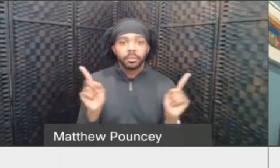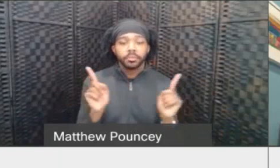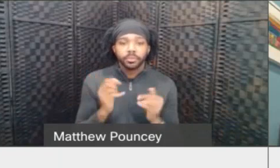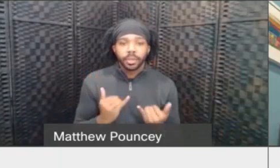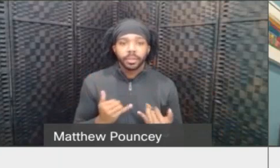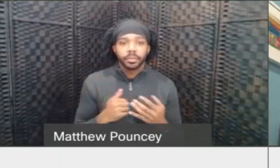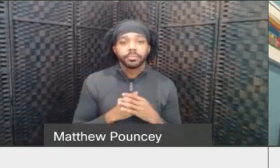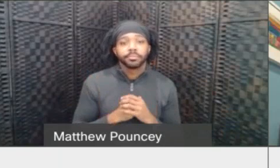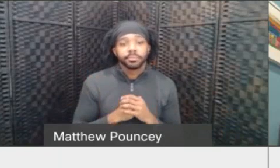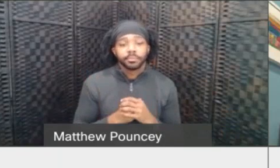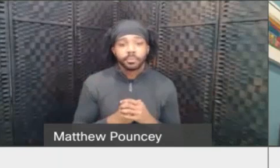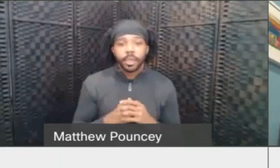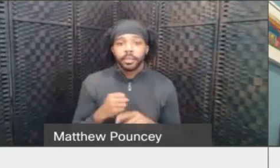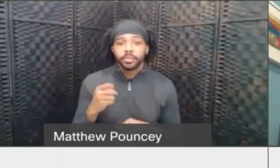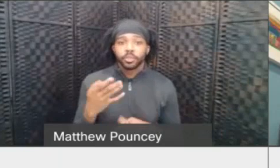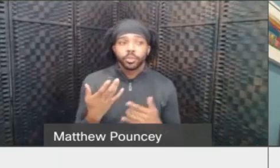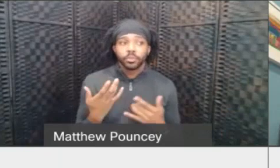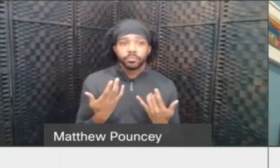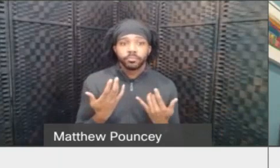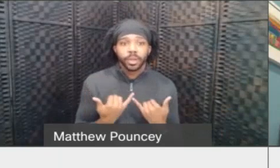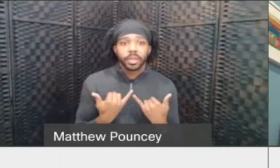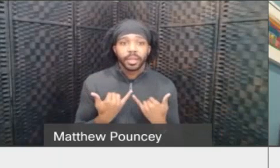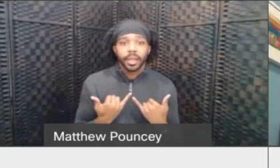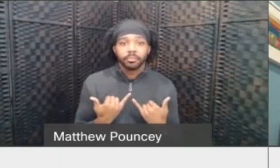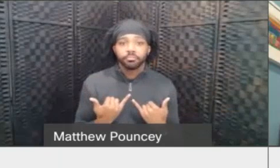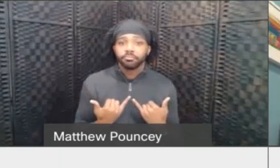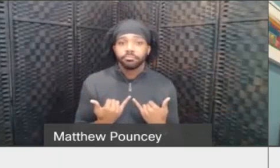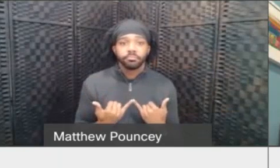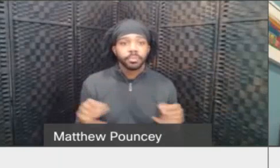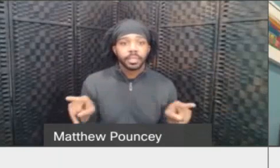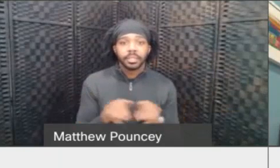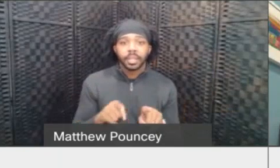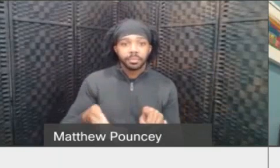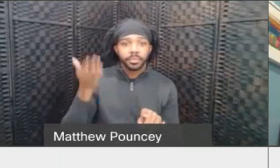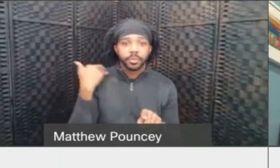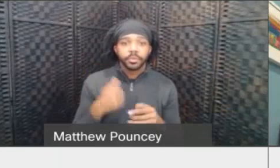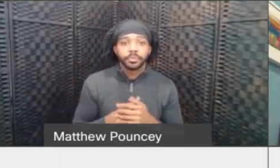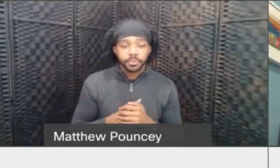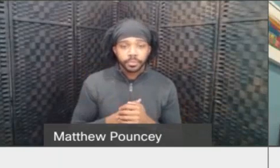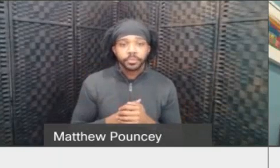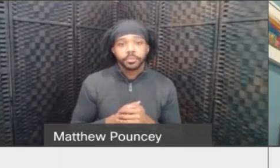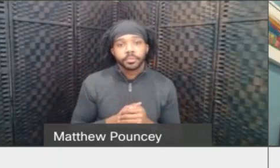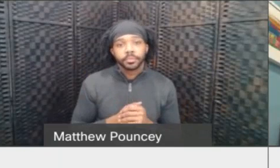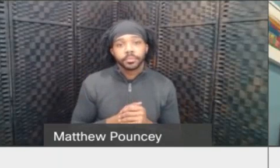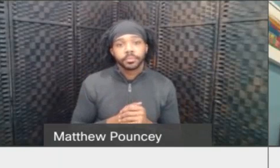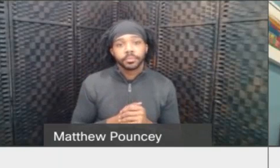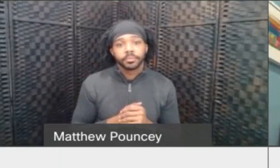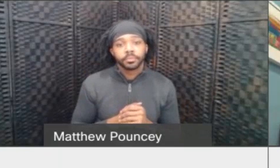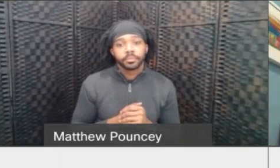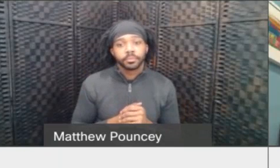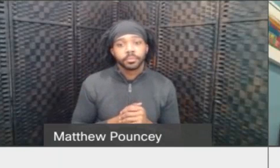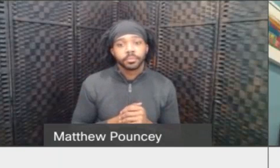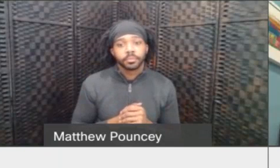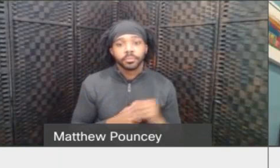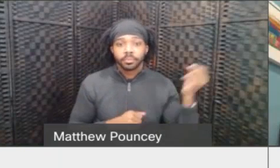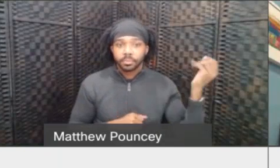currently. So as it stands, we're still operating as we have been. As soon as we have different information, we